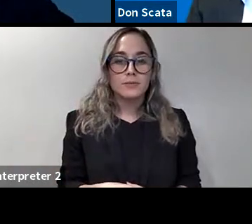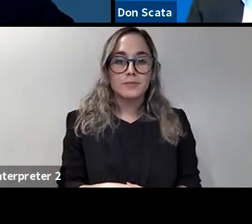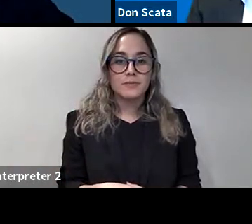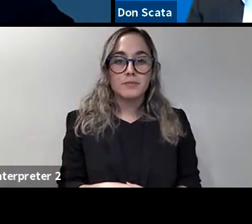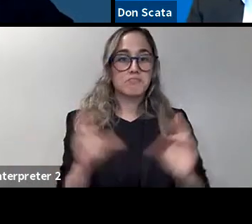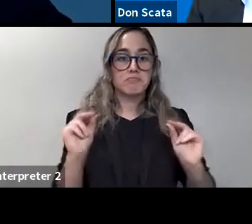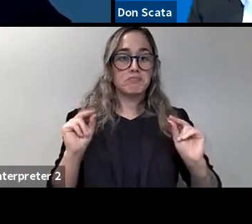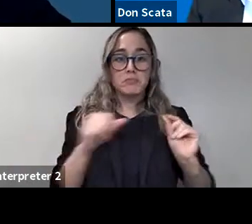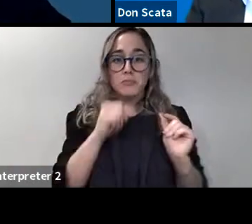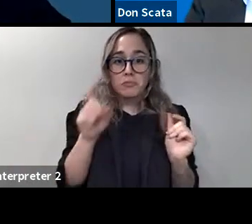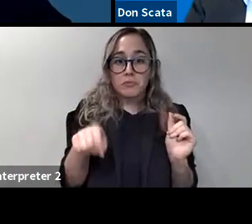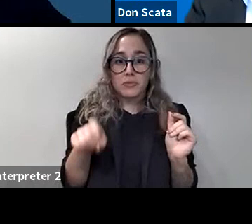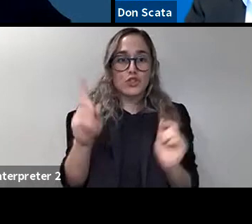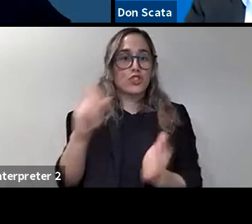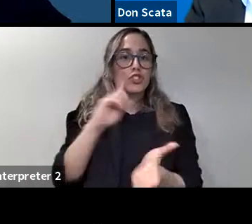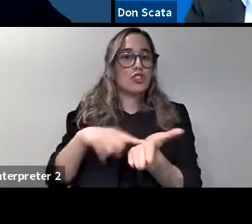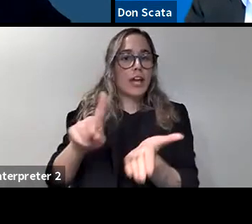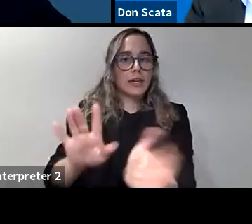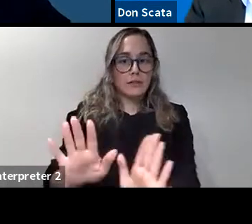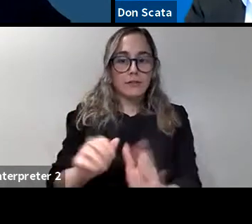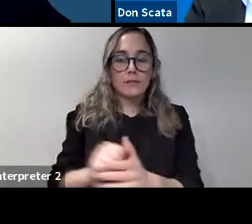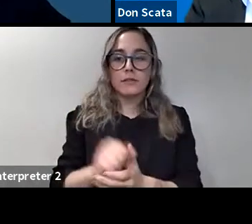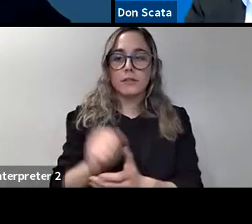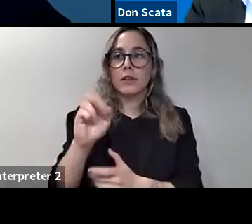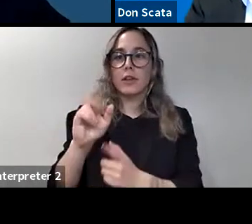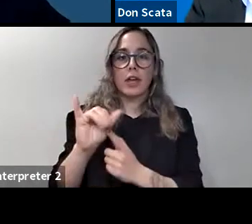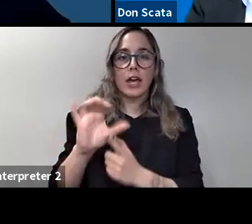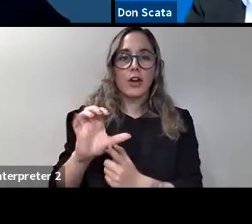No need to, I was just checking. Yeah. Okay. I think